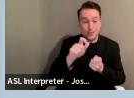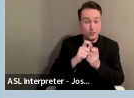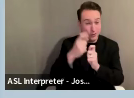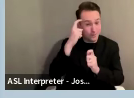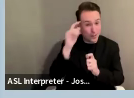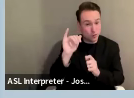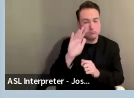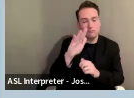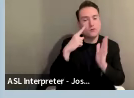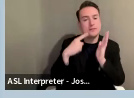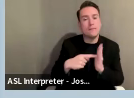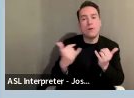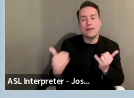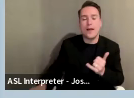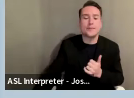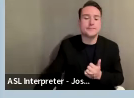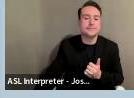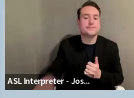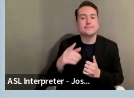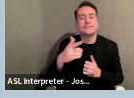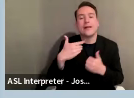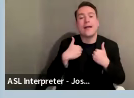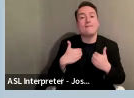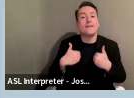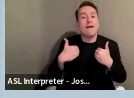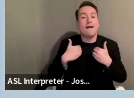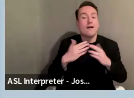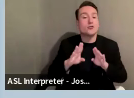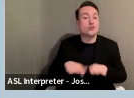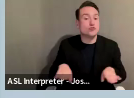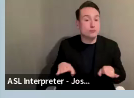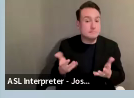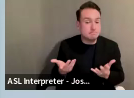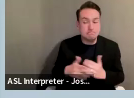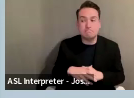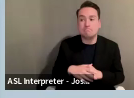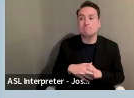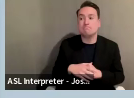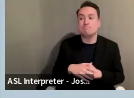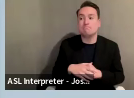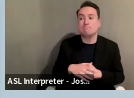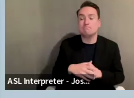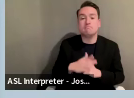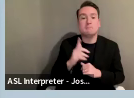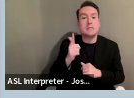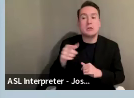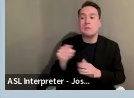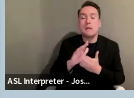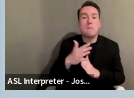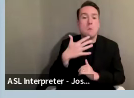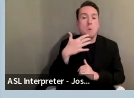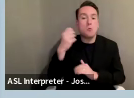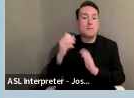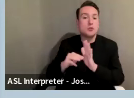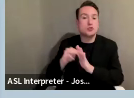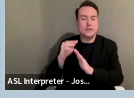you have young kids, and as the kids grow up and mature, let's say one of them just